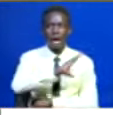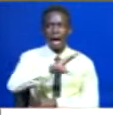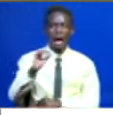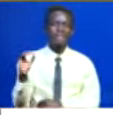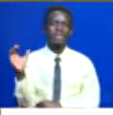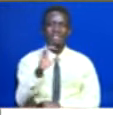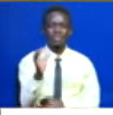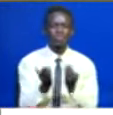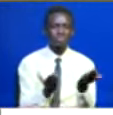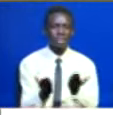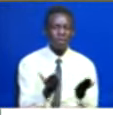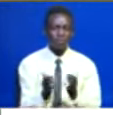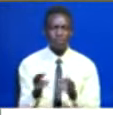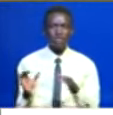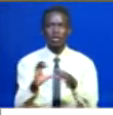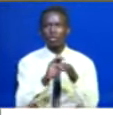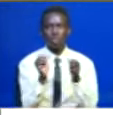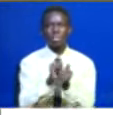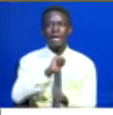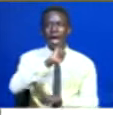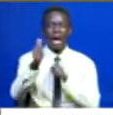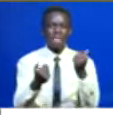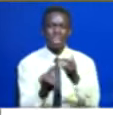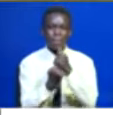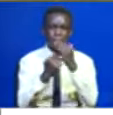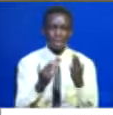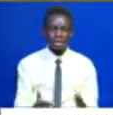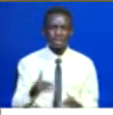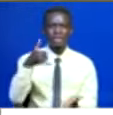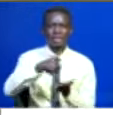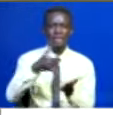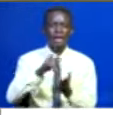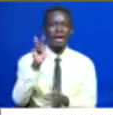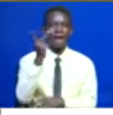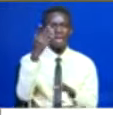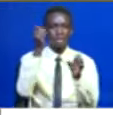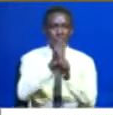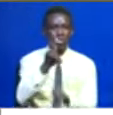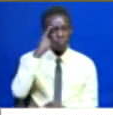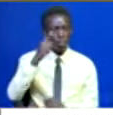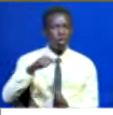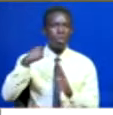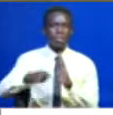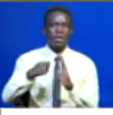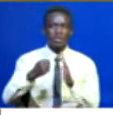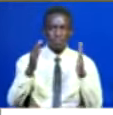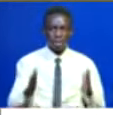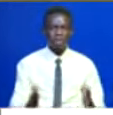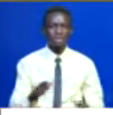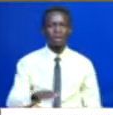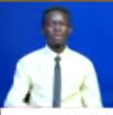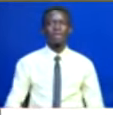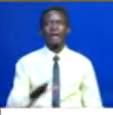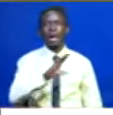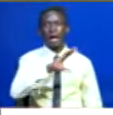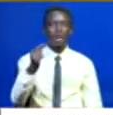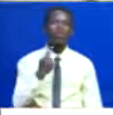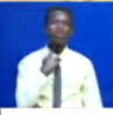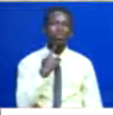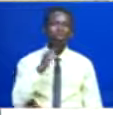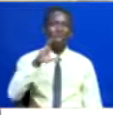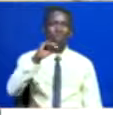and all the other stakeholders, including the Kenya Association of Manufacturers and KOTO,